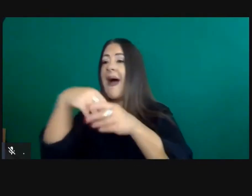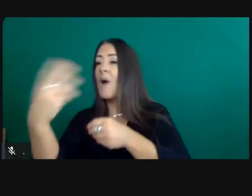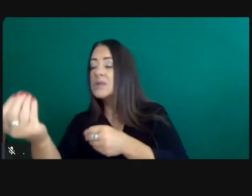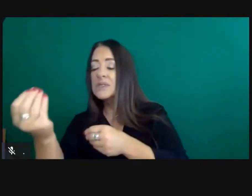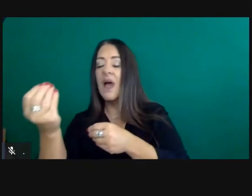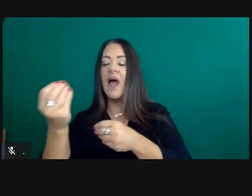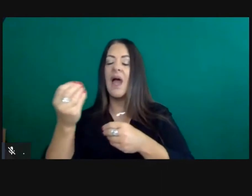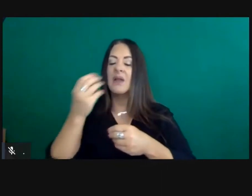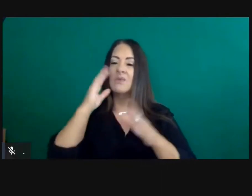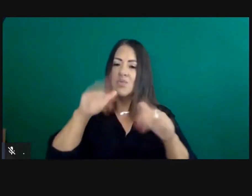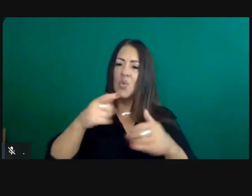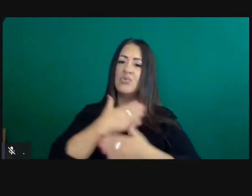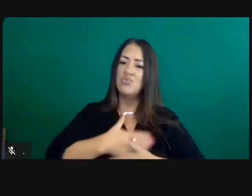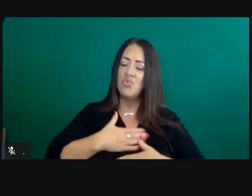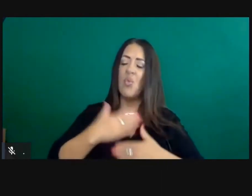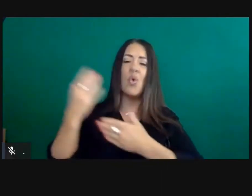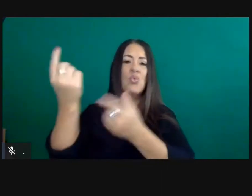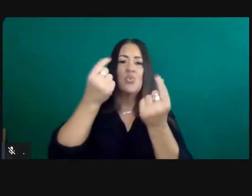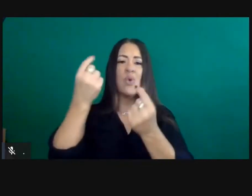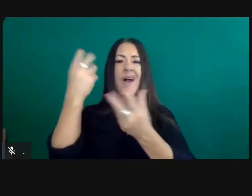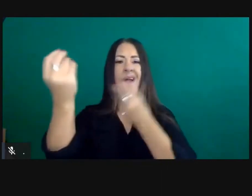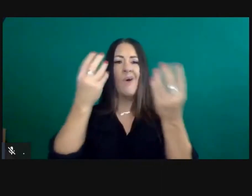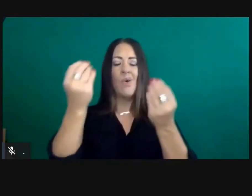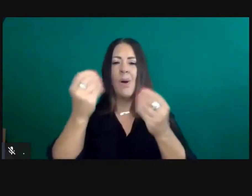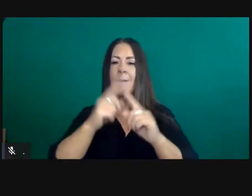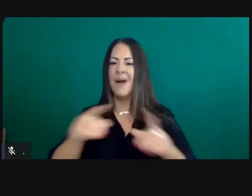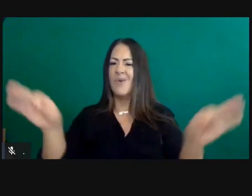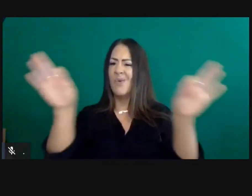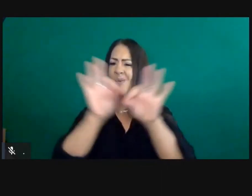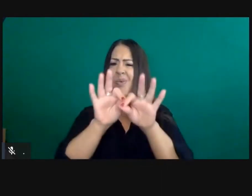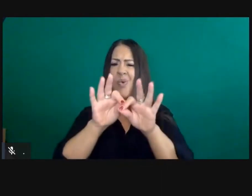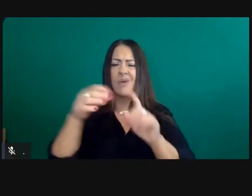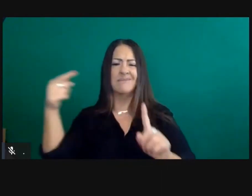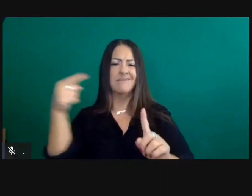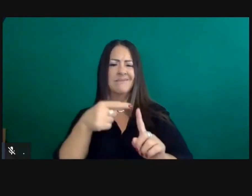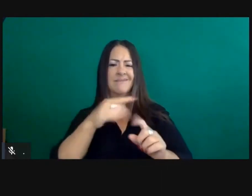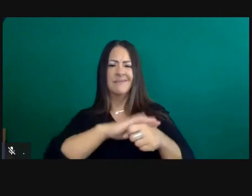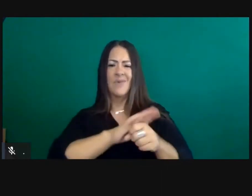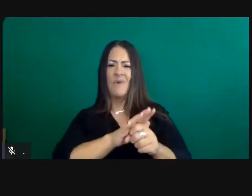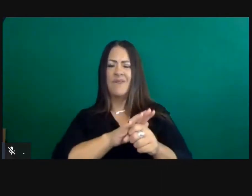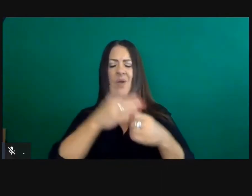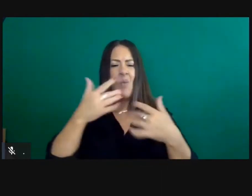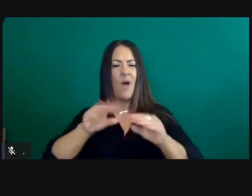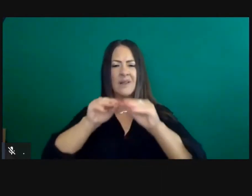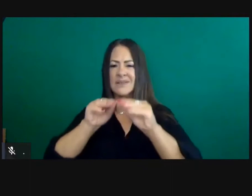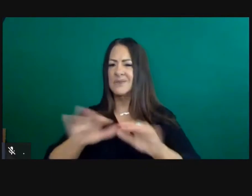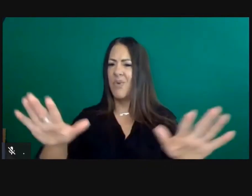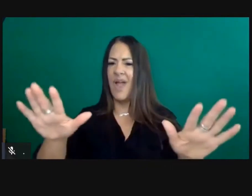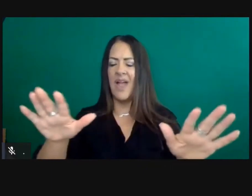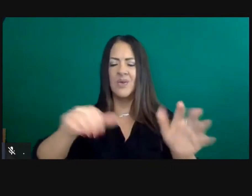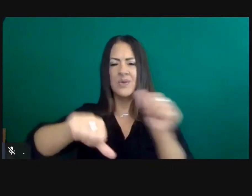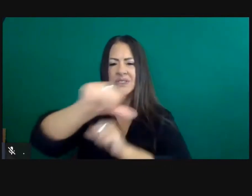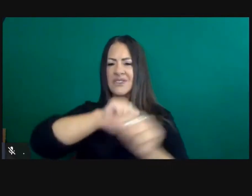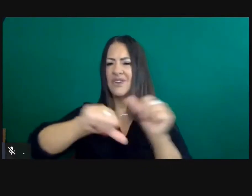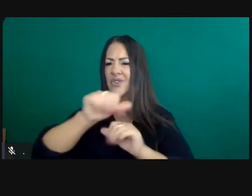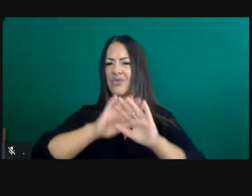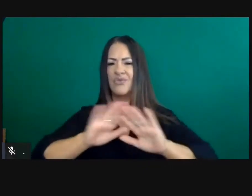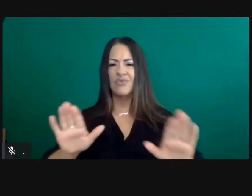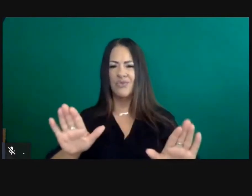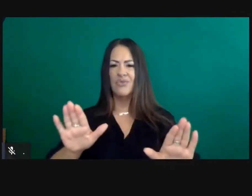experiences that we enjoyed before COVID are very important to reduce the transmission overall. And I think our messages